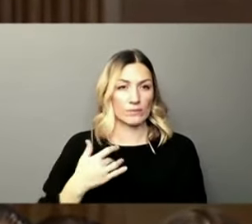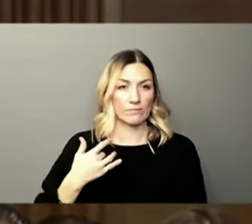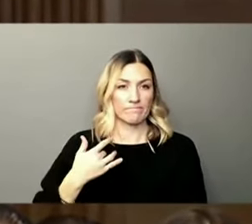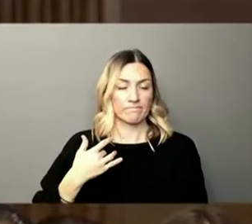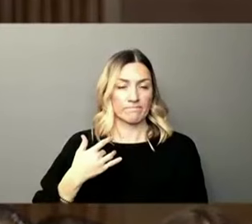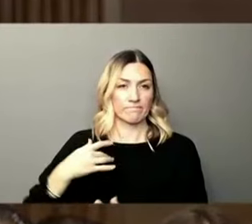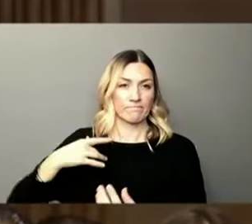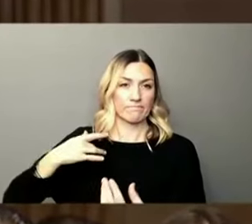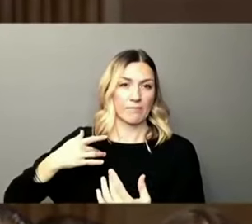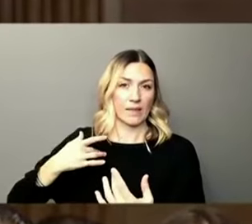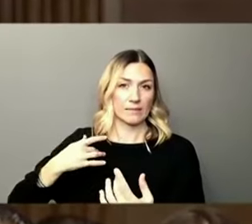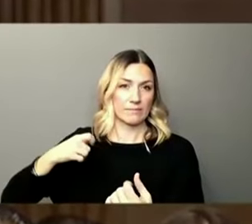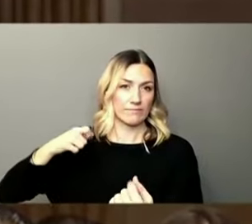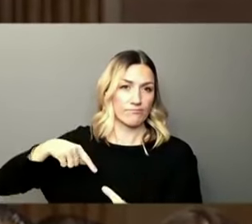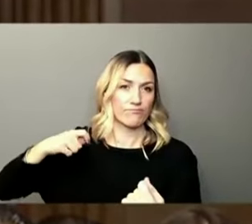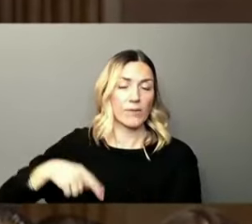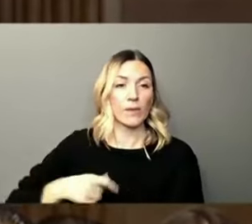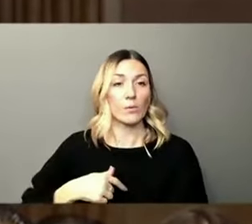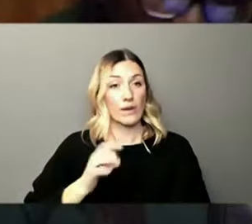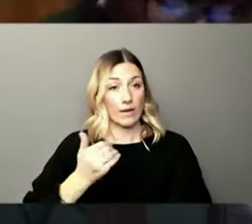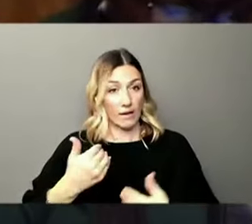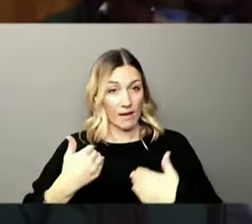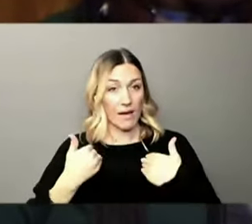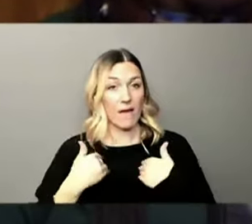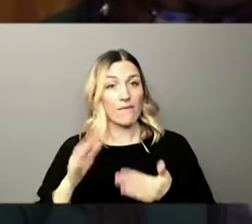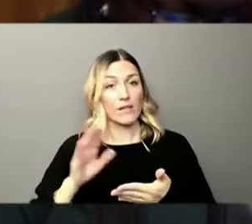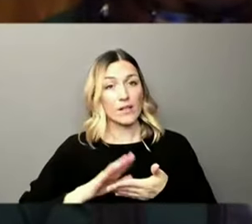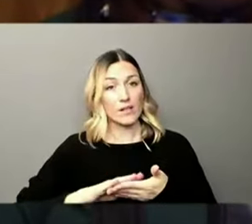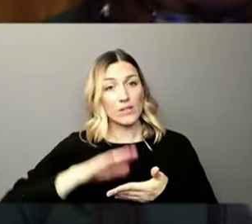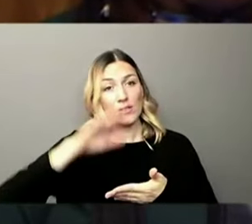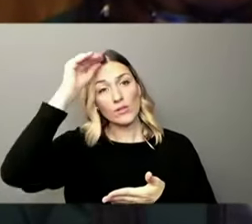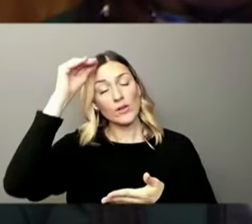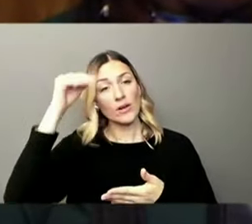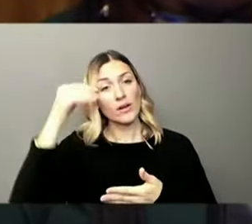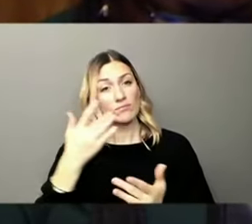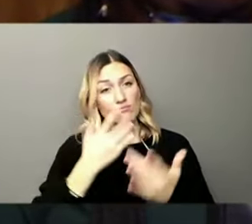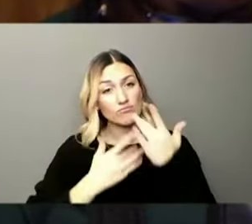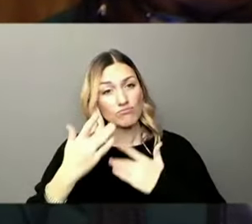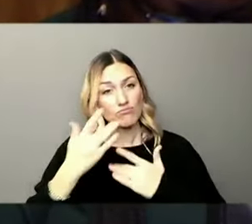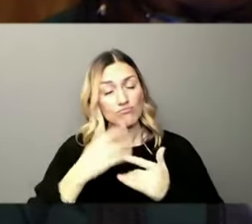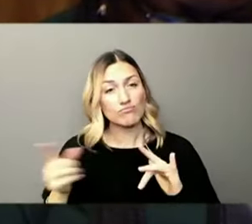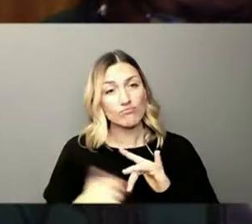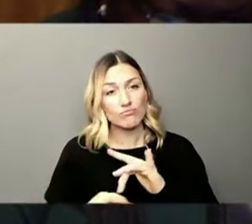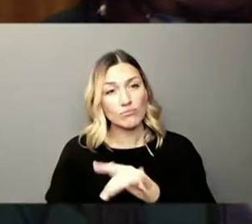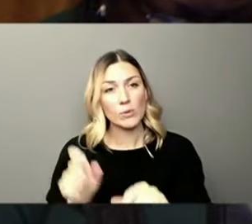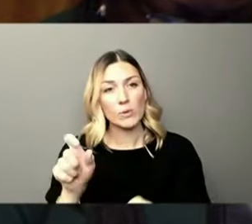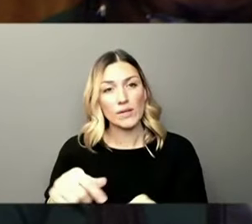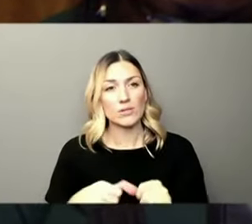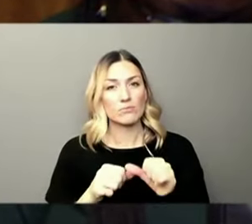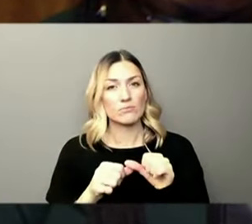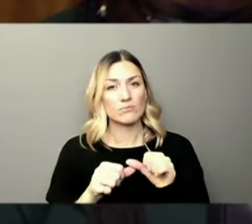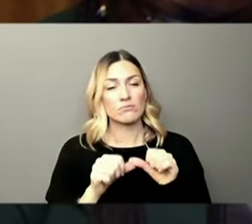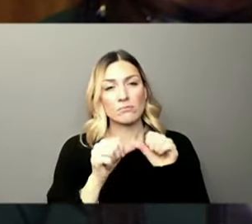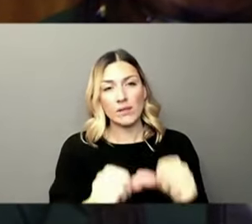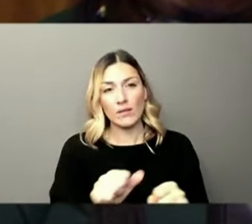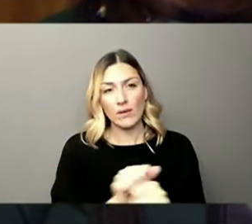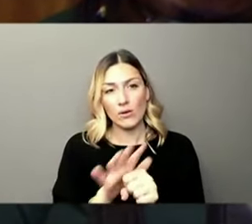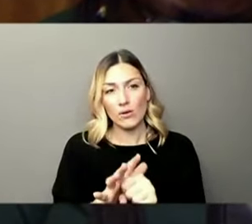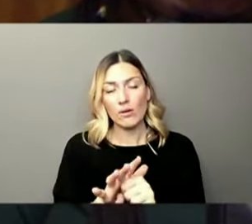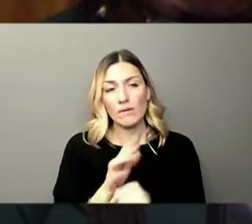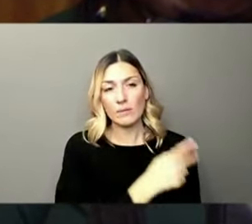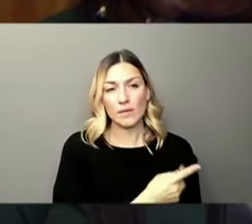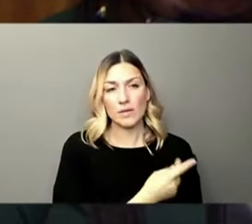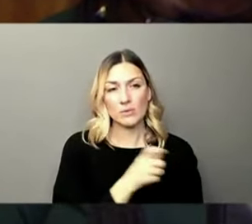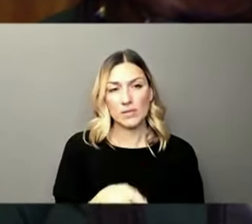we're dealing with learning loss from COVID in general, and I think we need to highlight it with long COVID patients as well, especially young kids. So thank